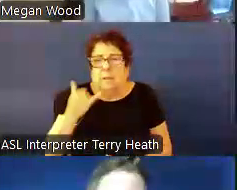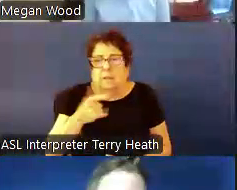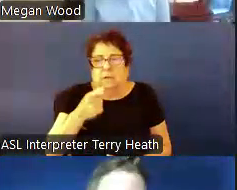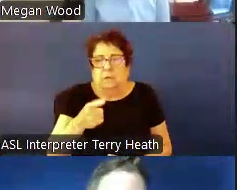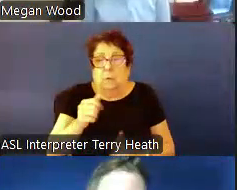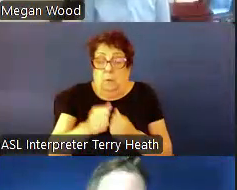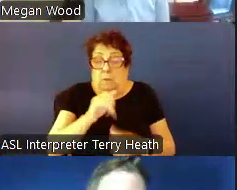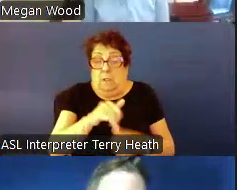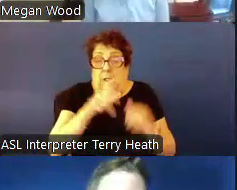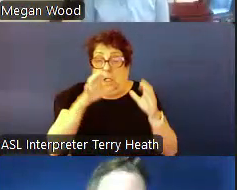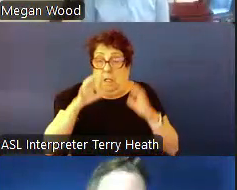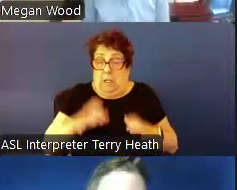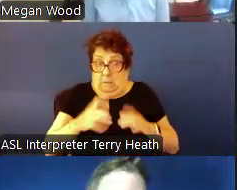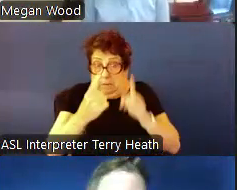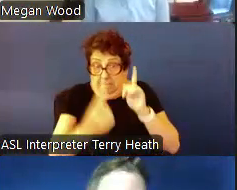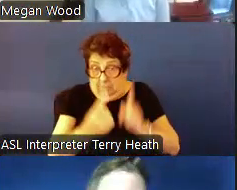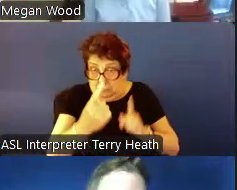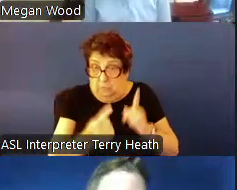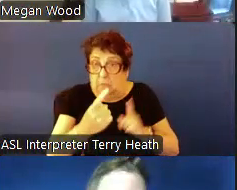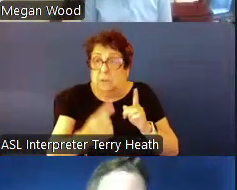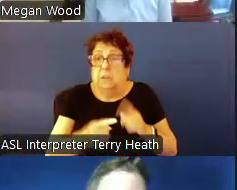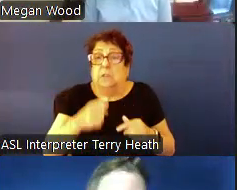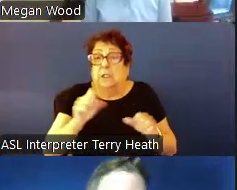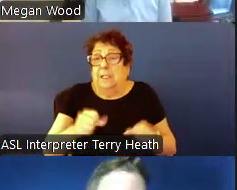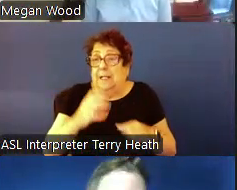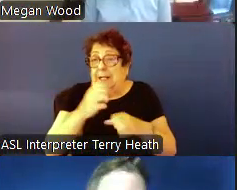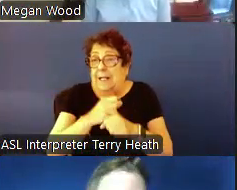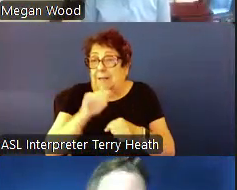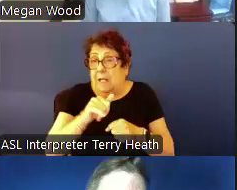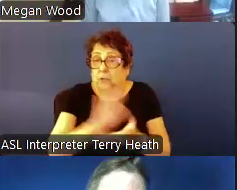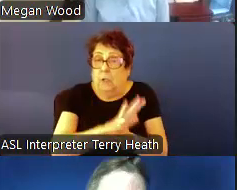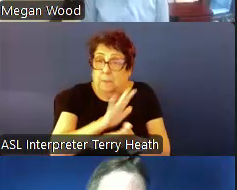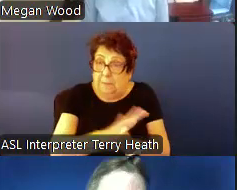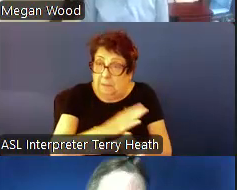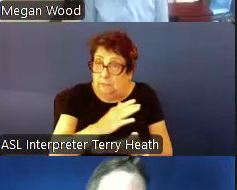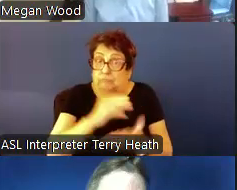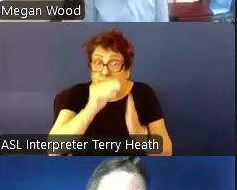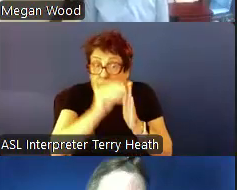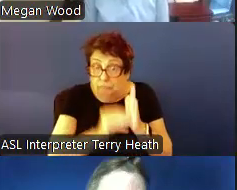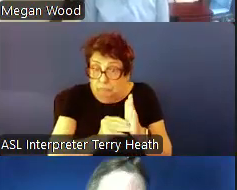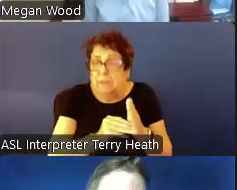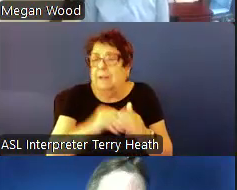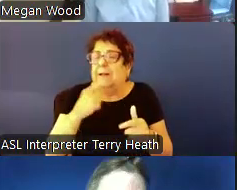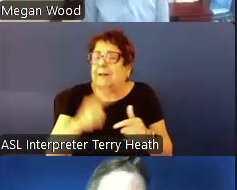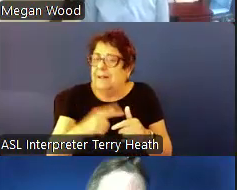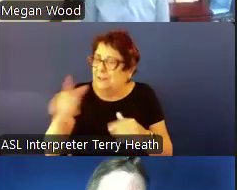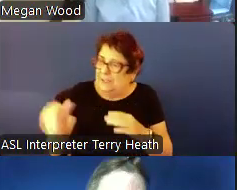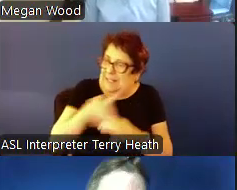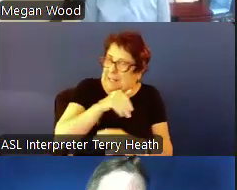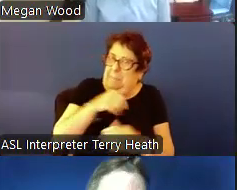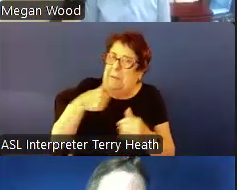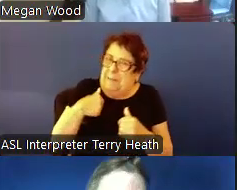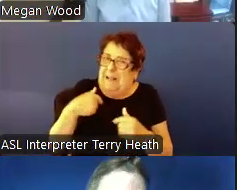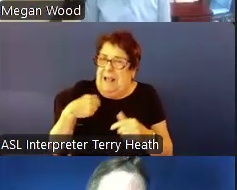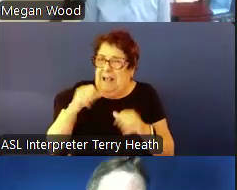signed, she can email me that documentation and I can get that ball rolling right away. So there's a sense of urgency to